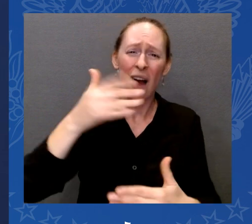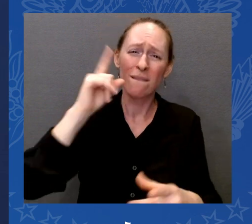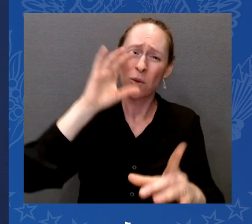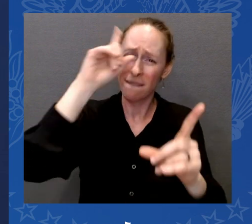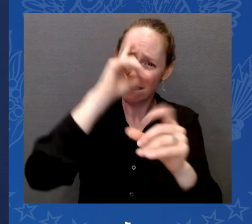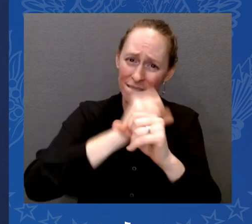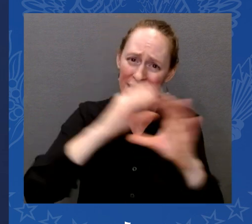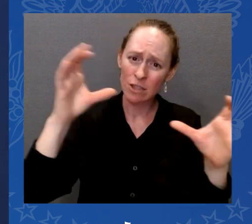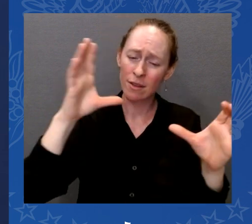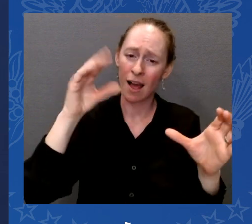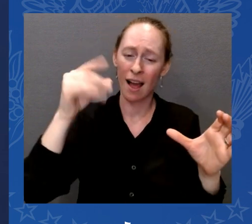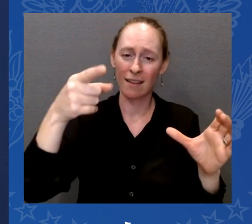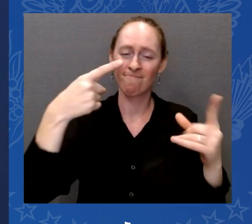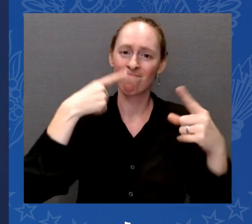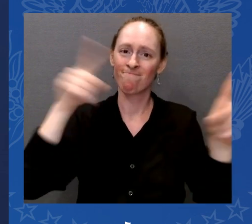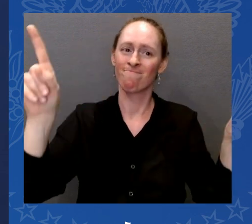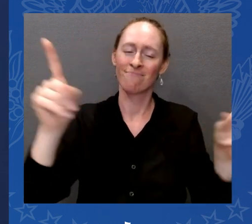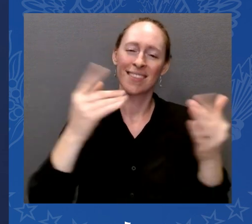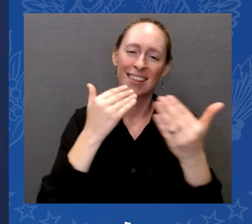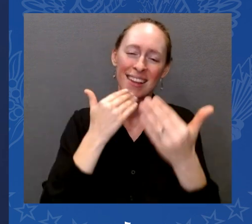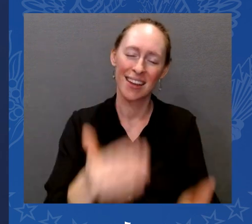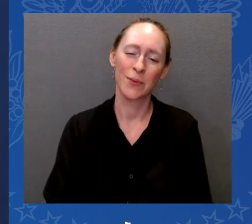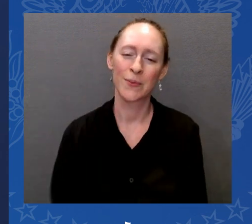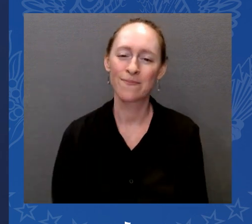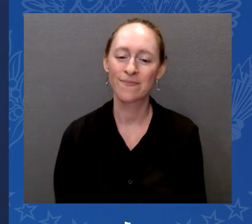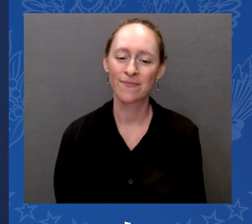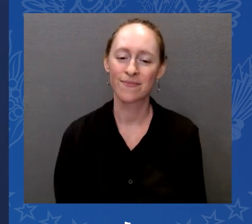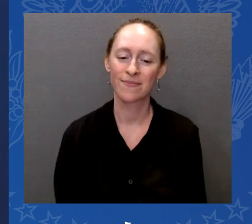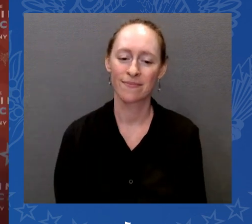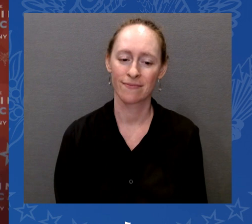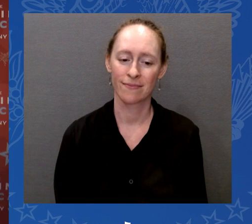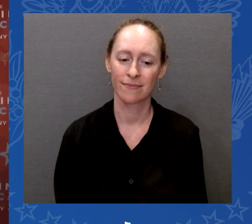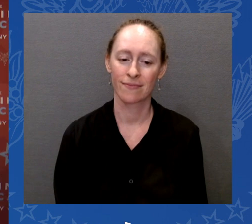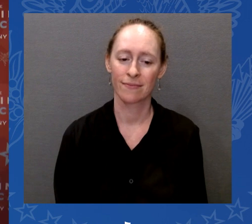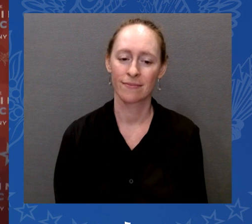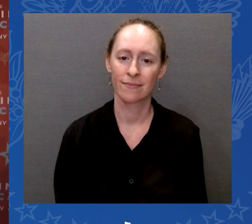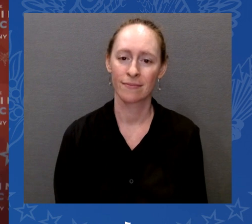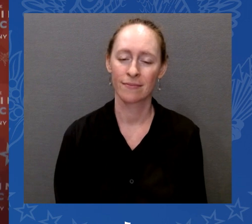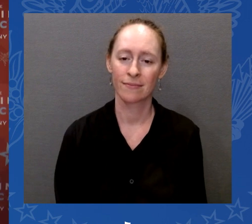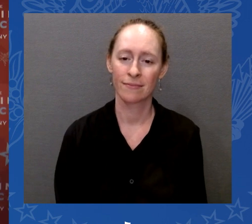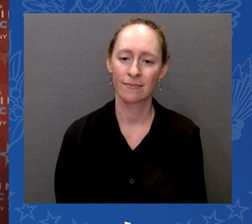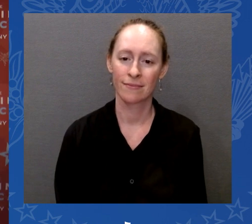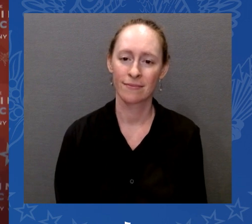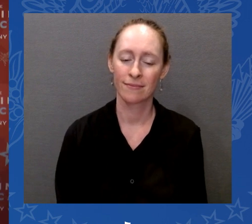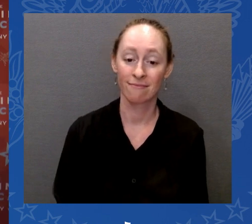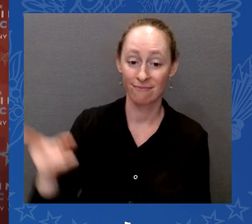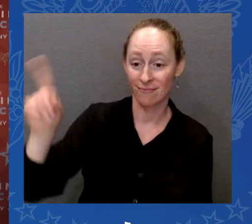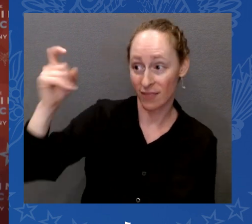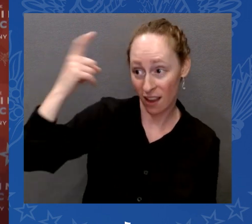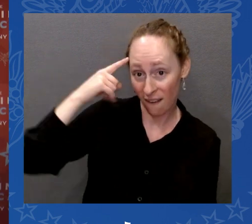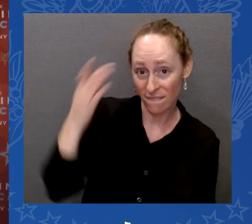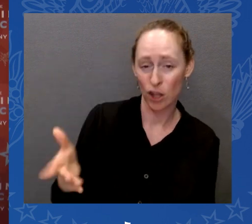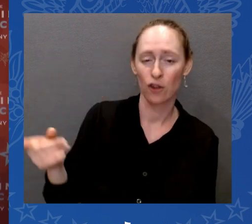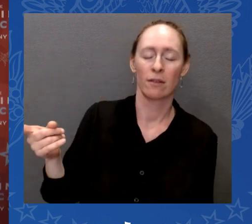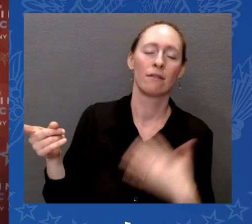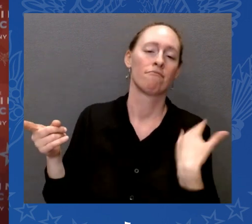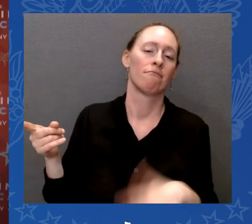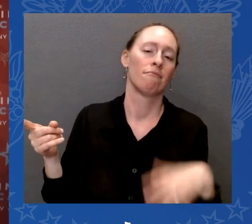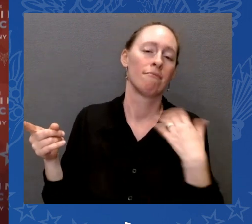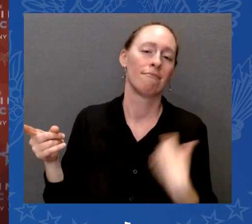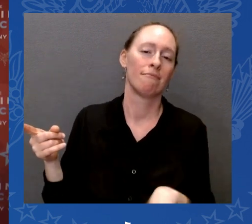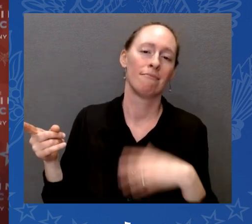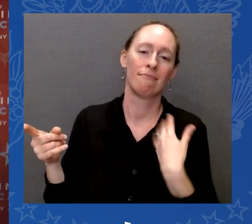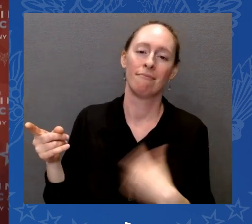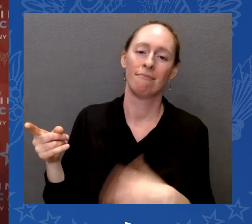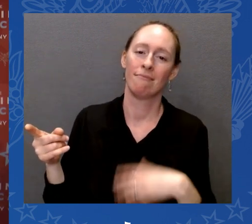And then I have to thank our governor. This doesn't happen without a governor who is able to come to the